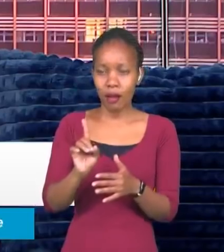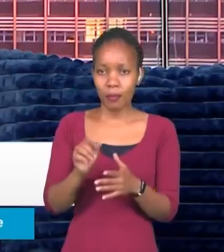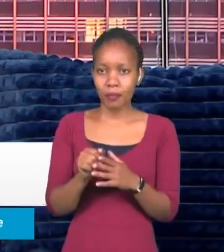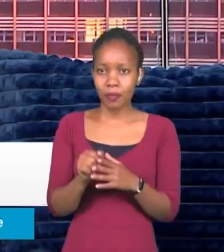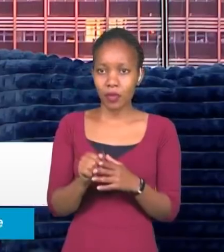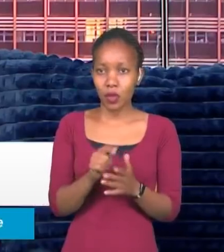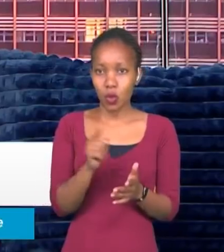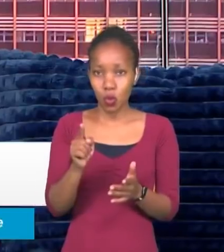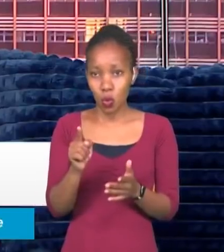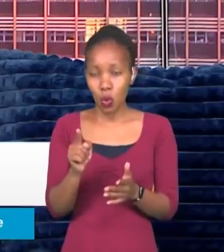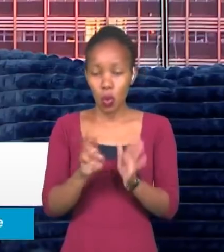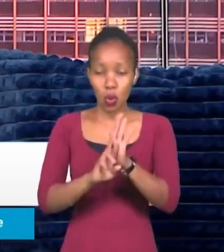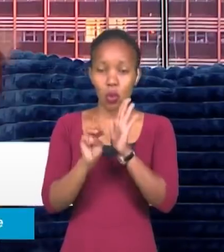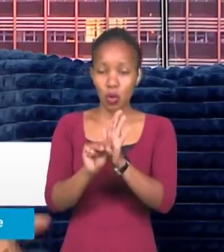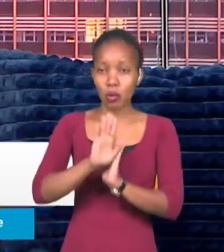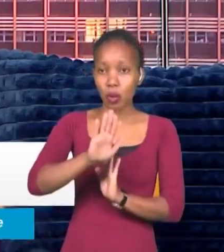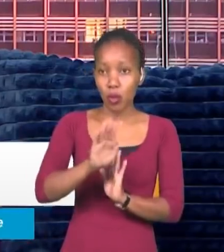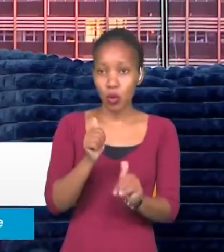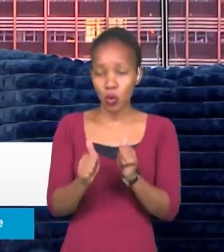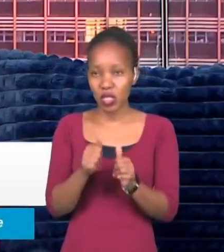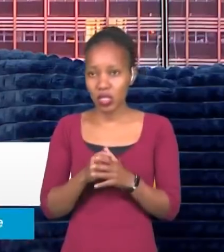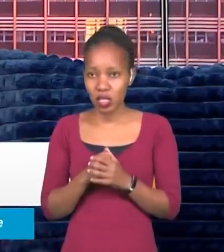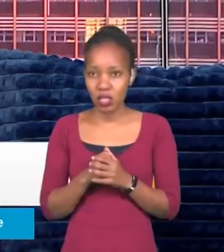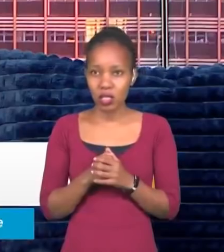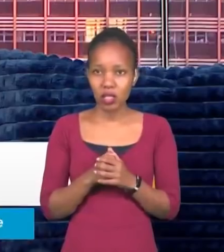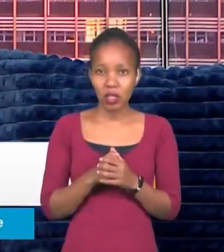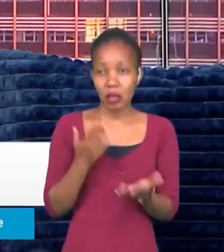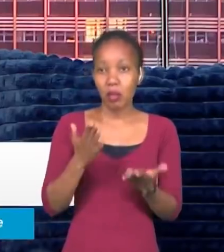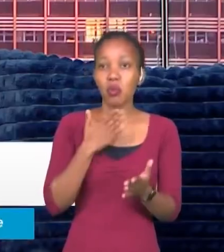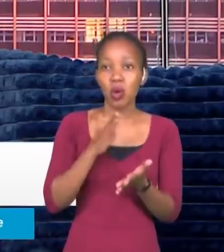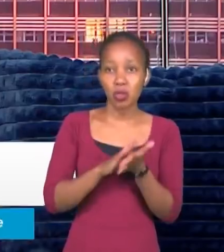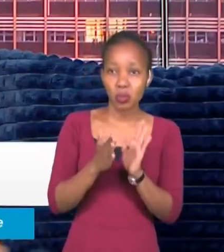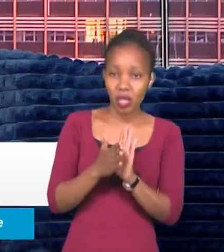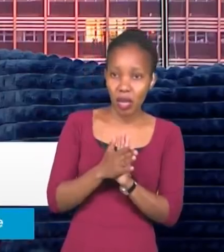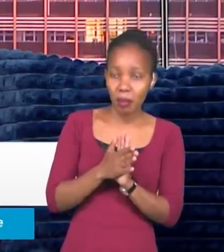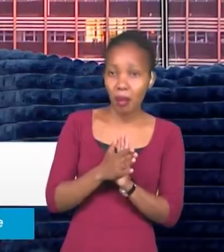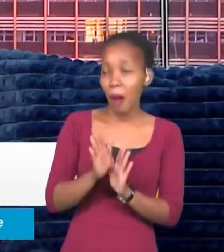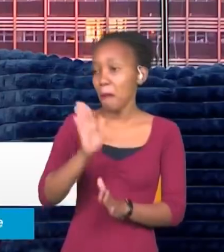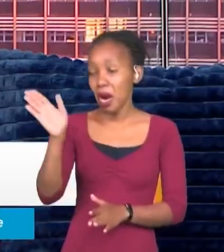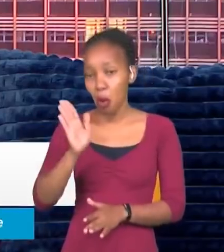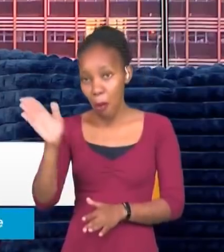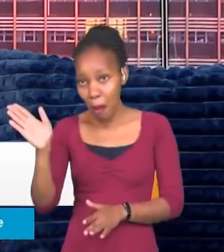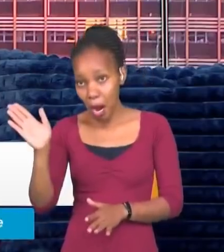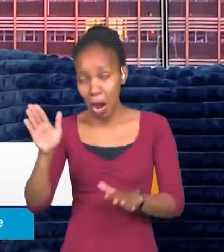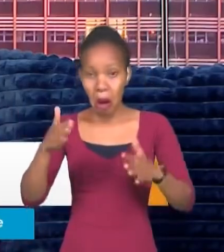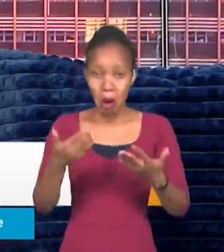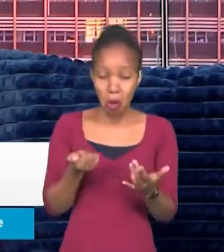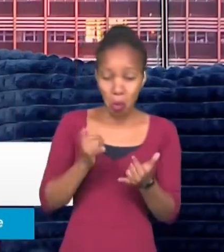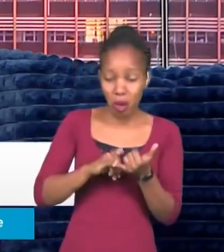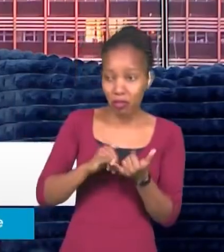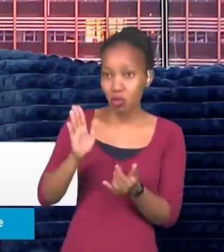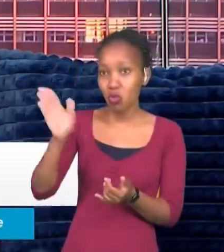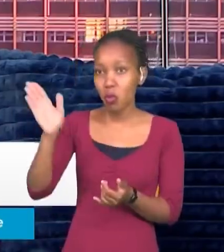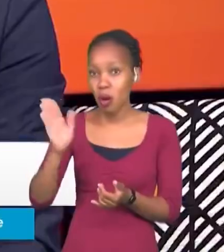Who do you look up to? You want to read their autobiographies, Barack Obama's, you know, Michelle Obama, right?